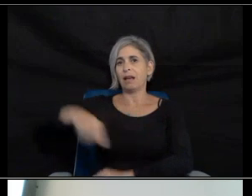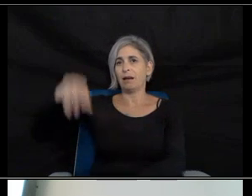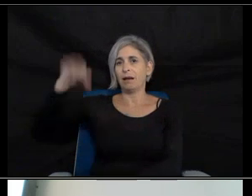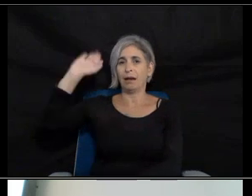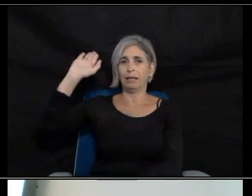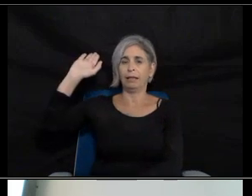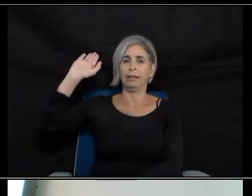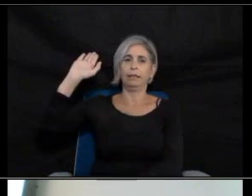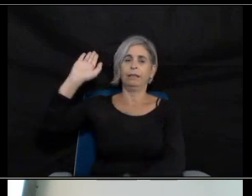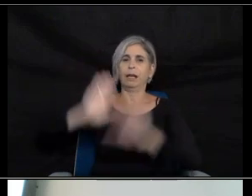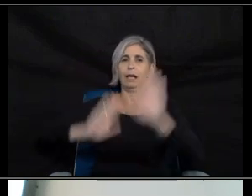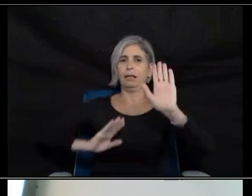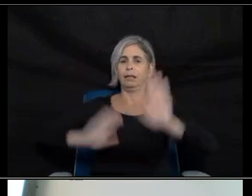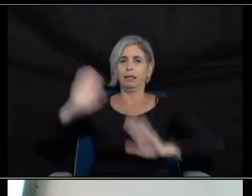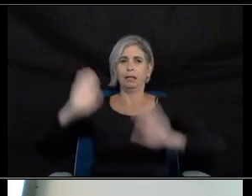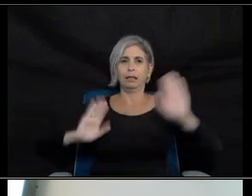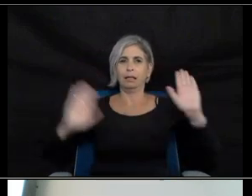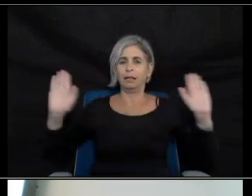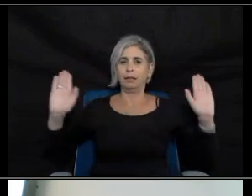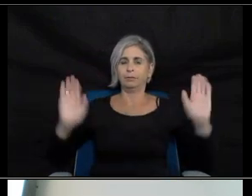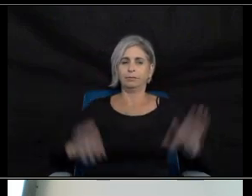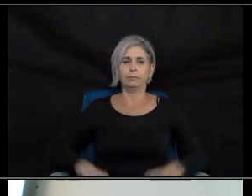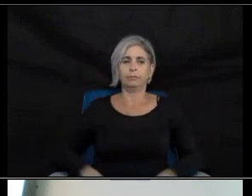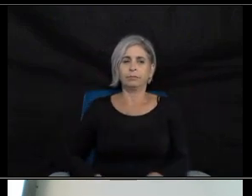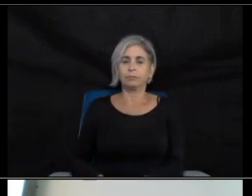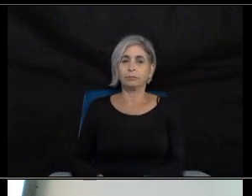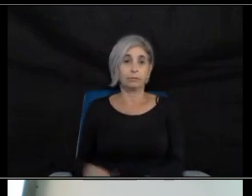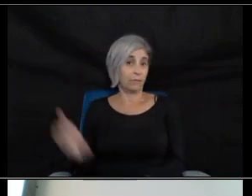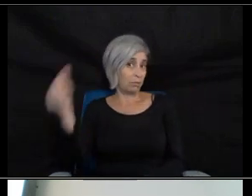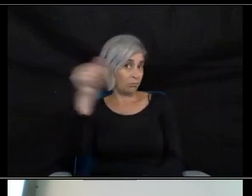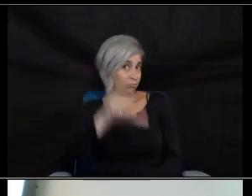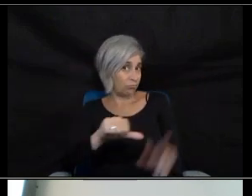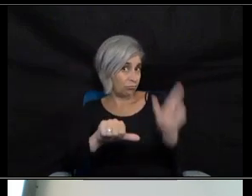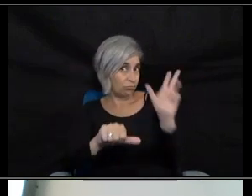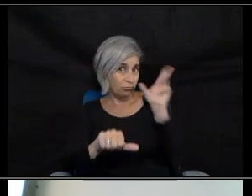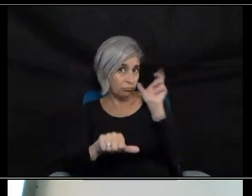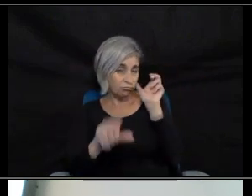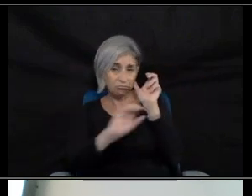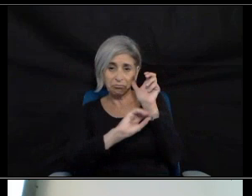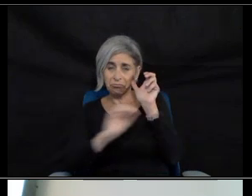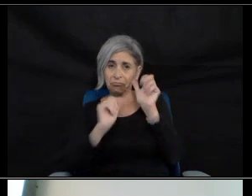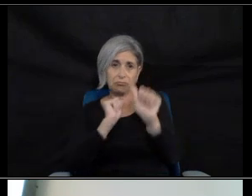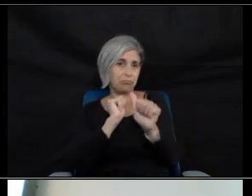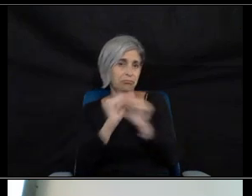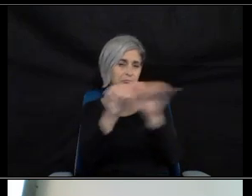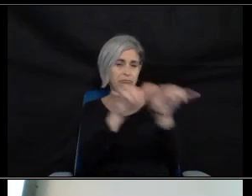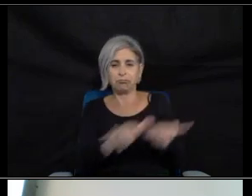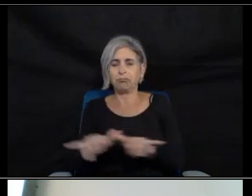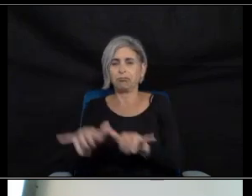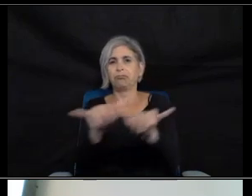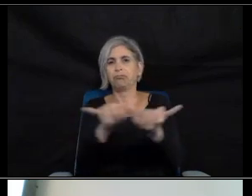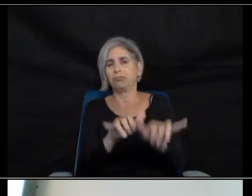aye. Aye. Aye. Aye. Any opposed? Hearing none, motion passes